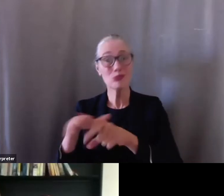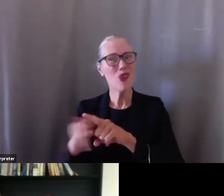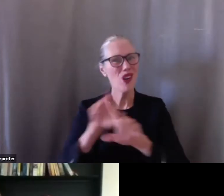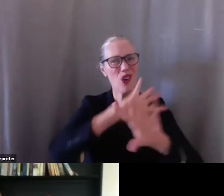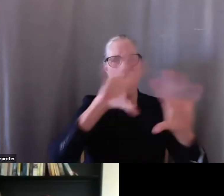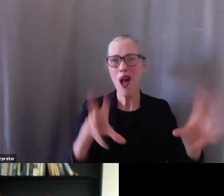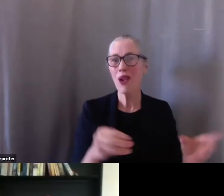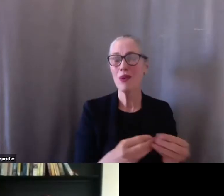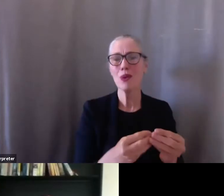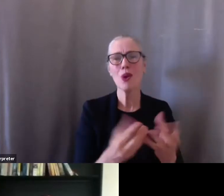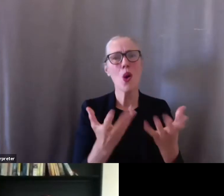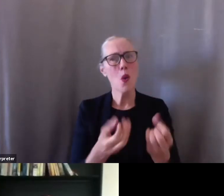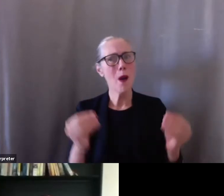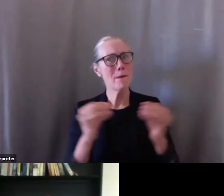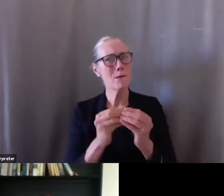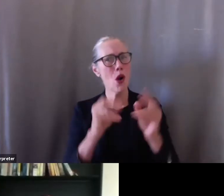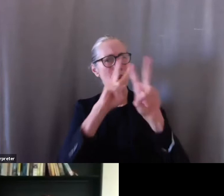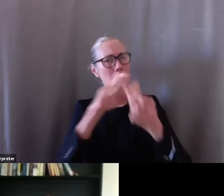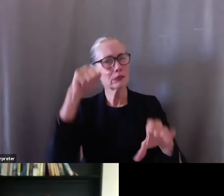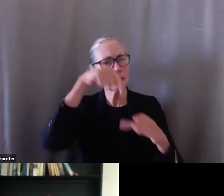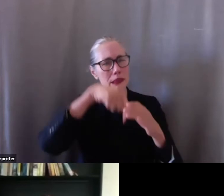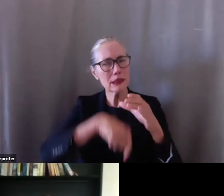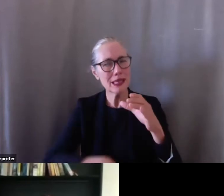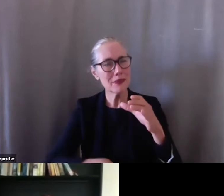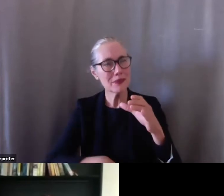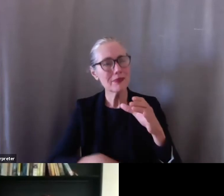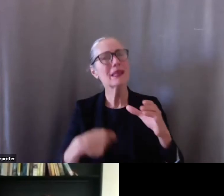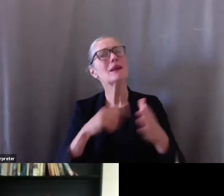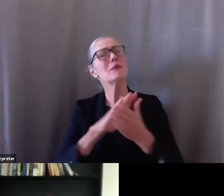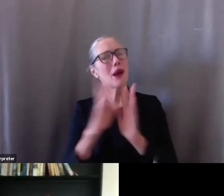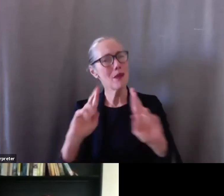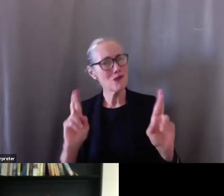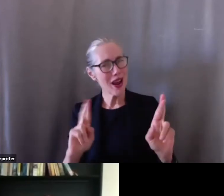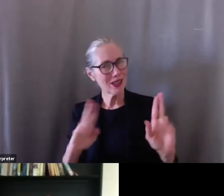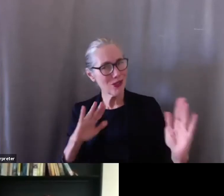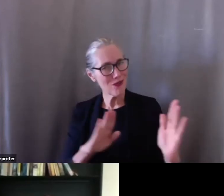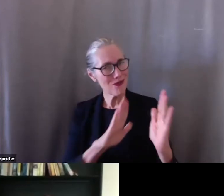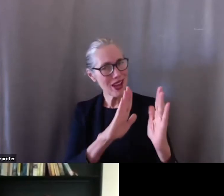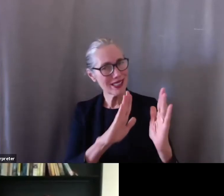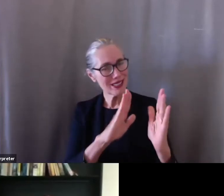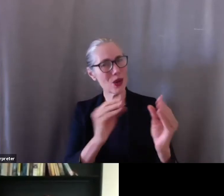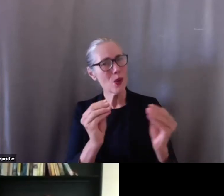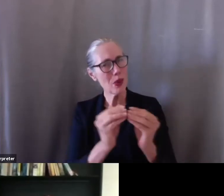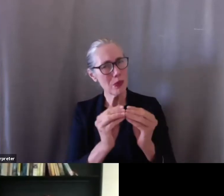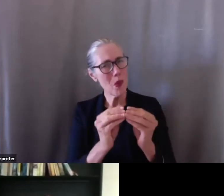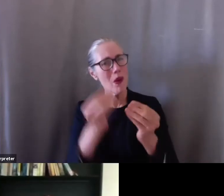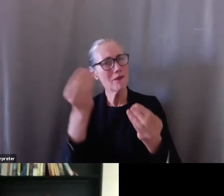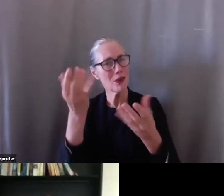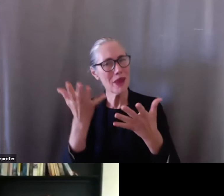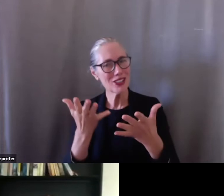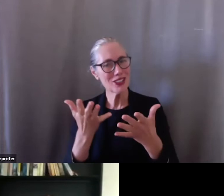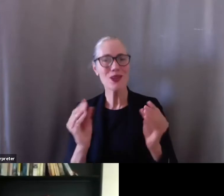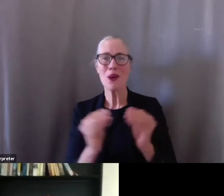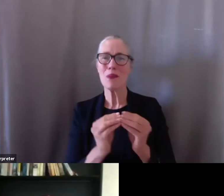the IHC's public events series, Living Democracy. For the next 8 months, scholars,